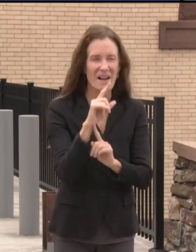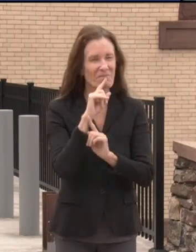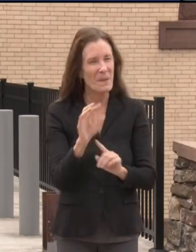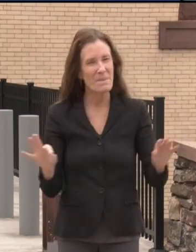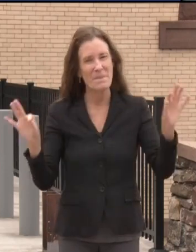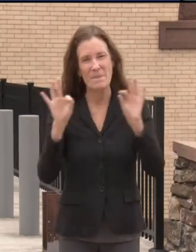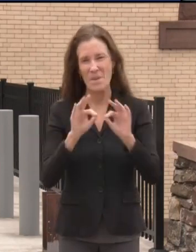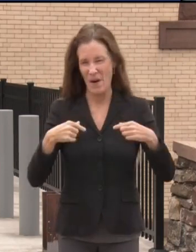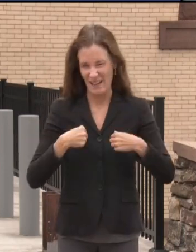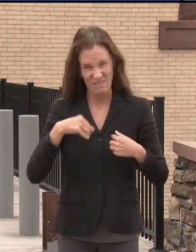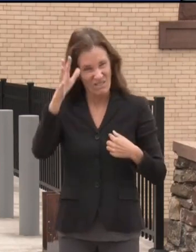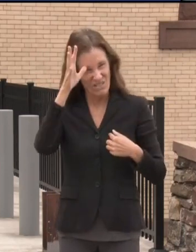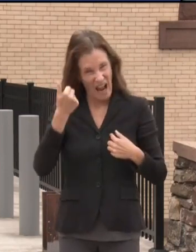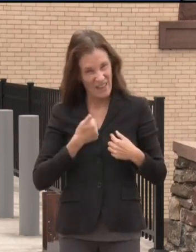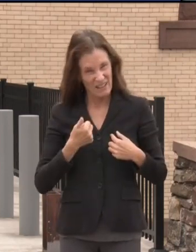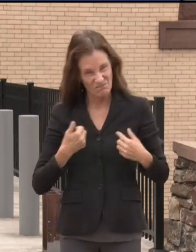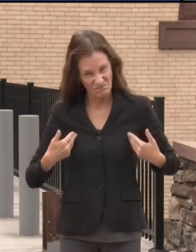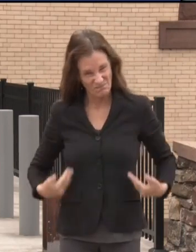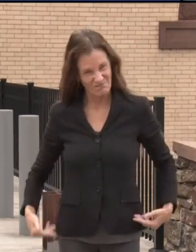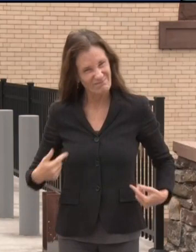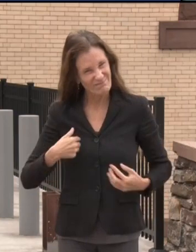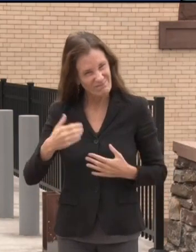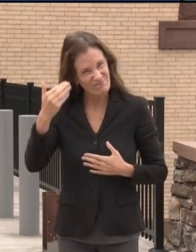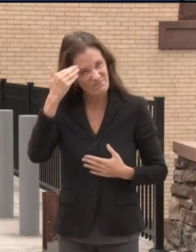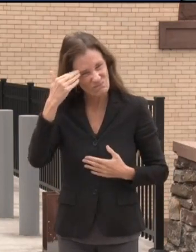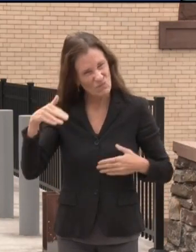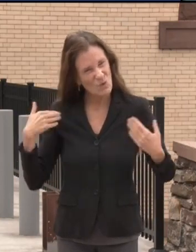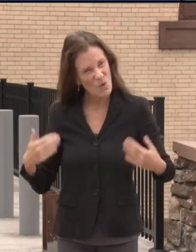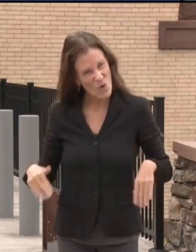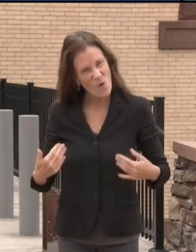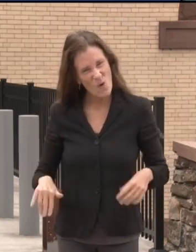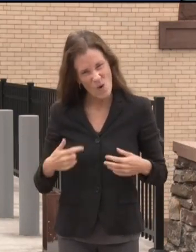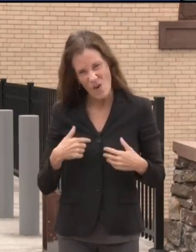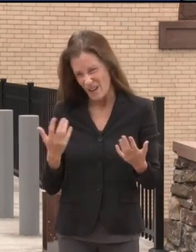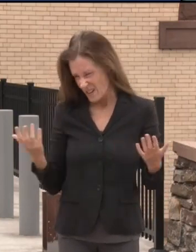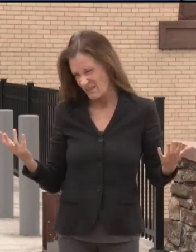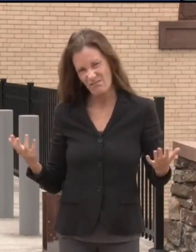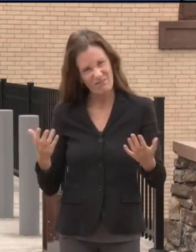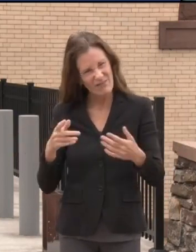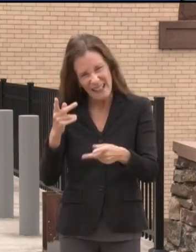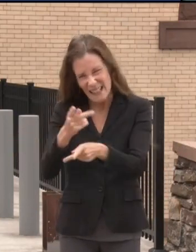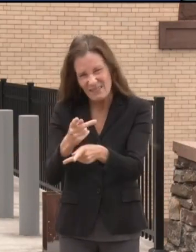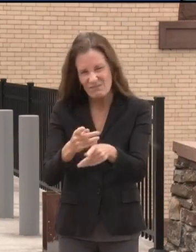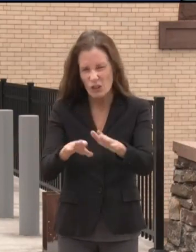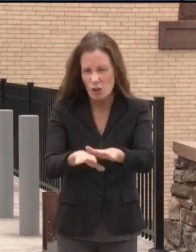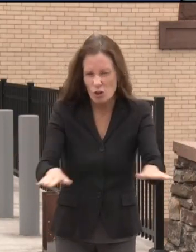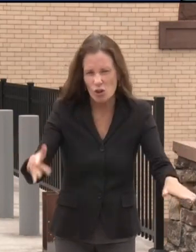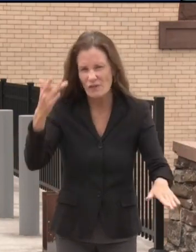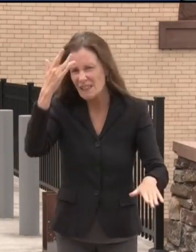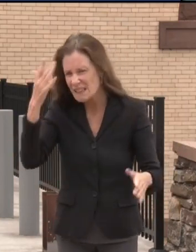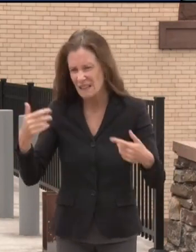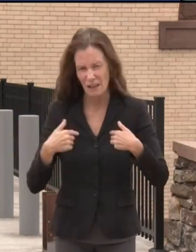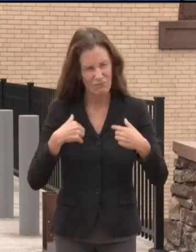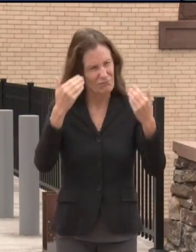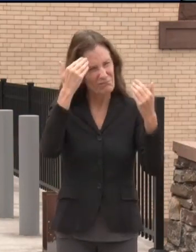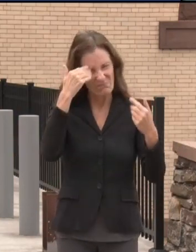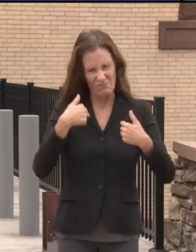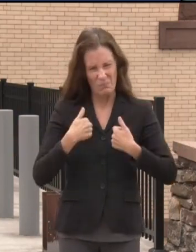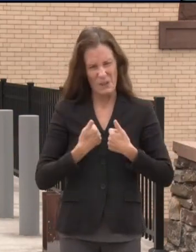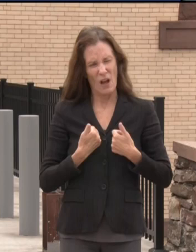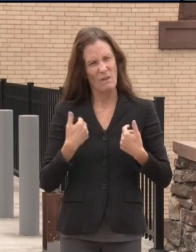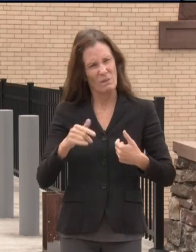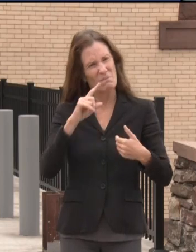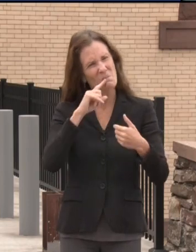attest to the demands and the exhaustion that come with parenting. So in addition to staying home when you're sick, we need to have